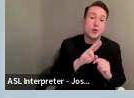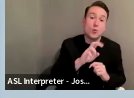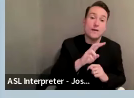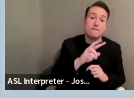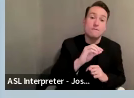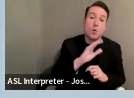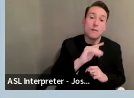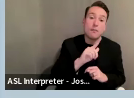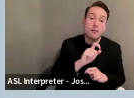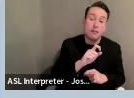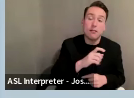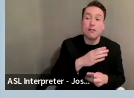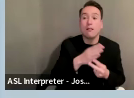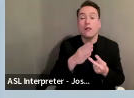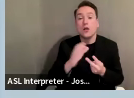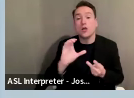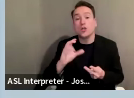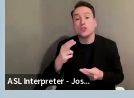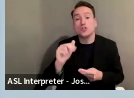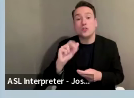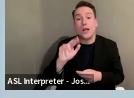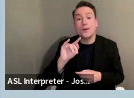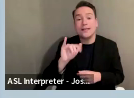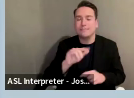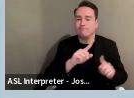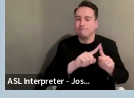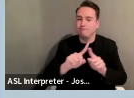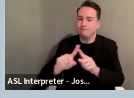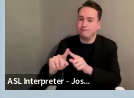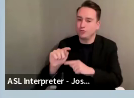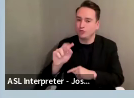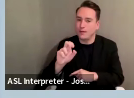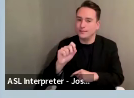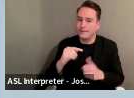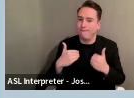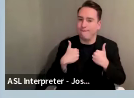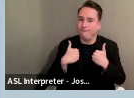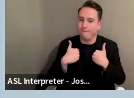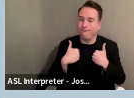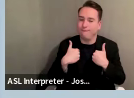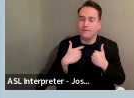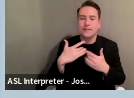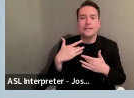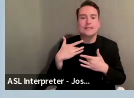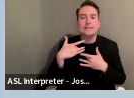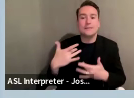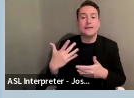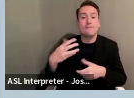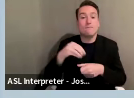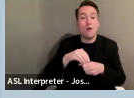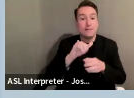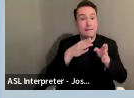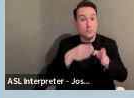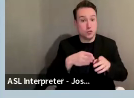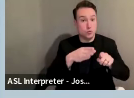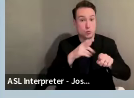remainder trust. So there are many different types of trusts. They typically involve the principal, the person who's